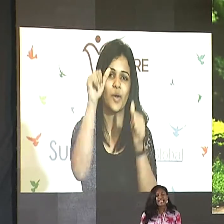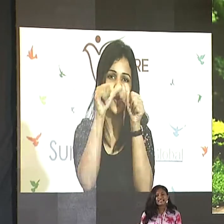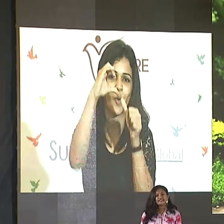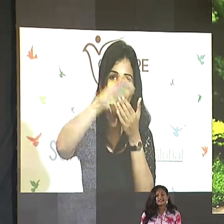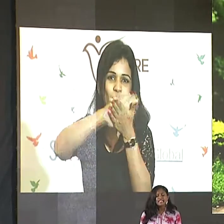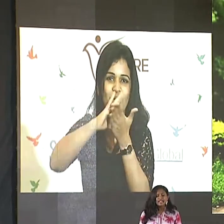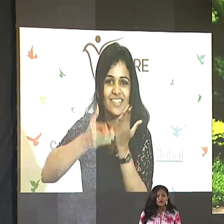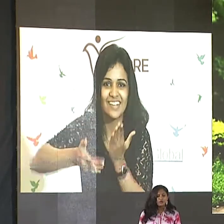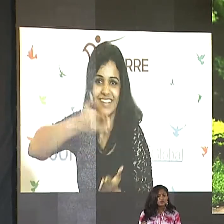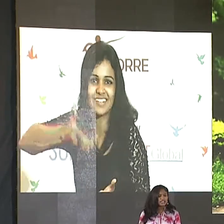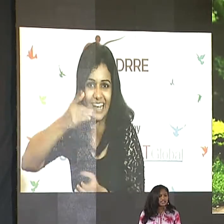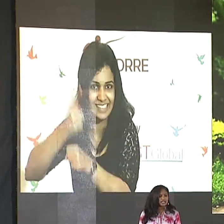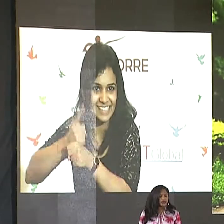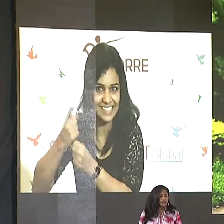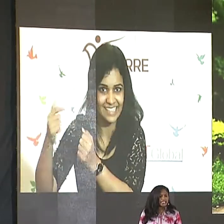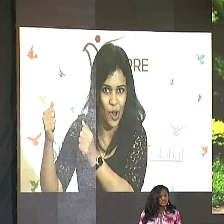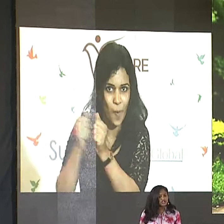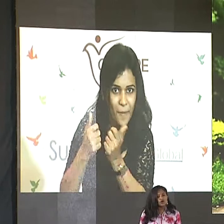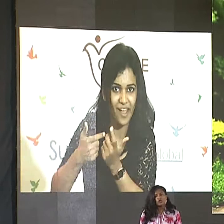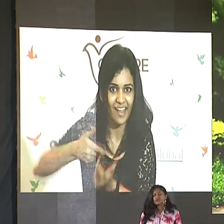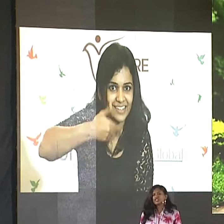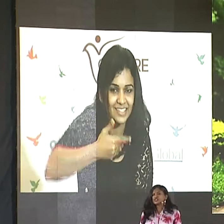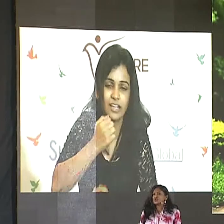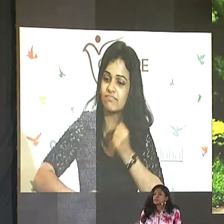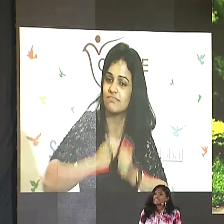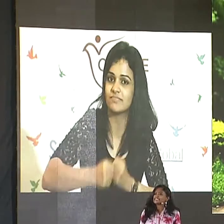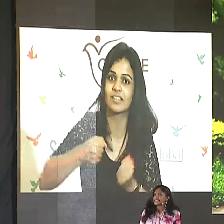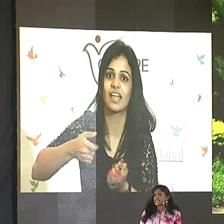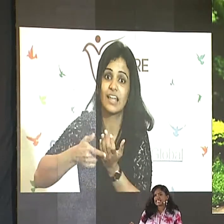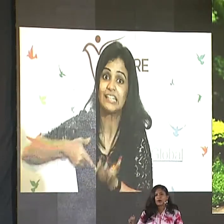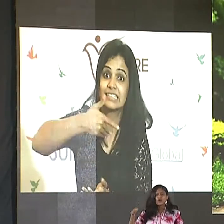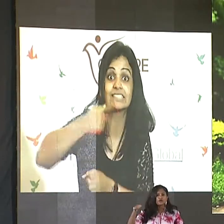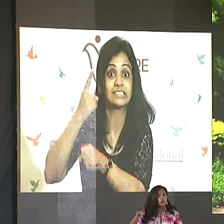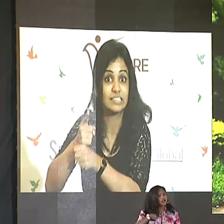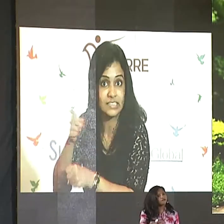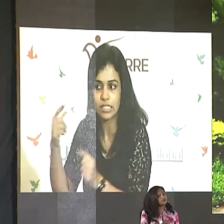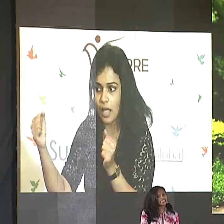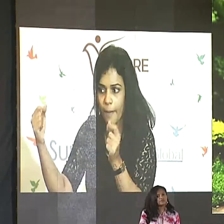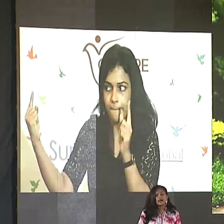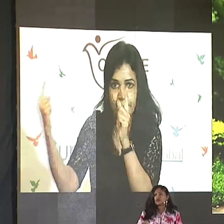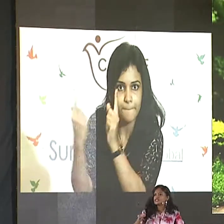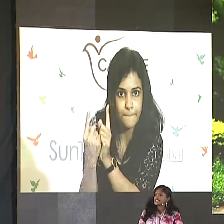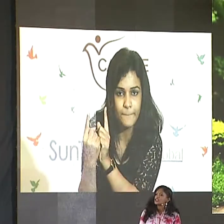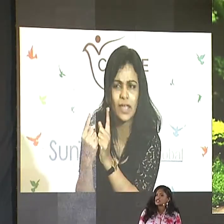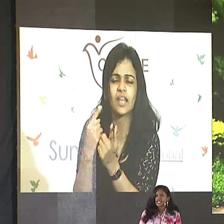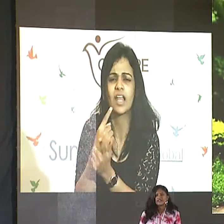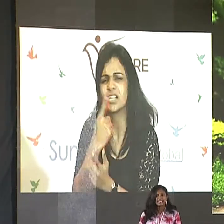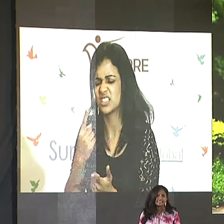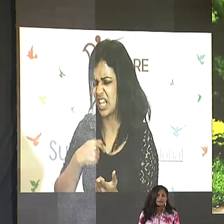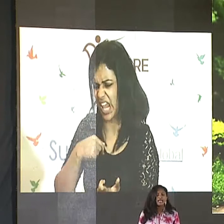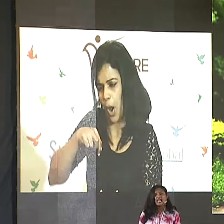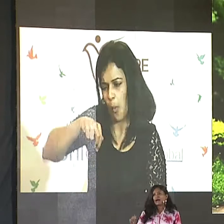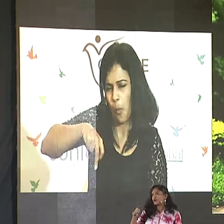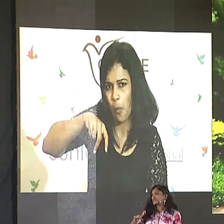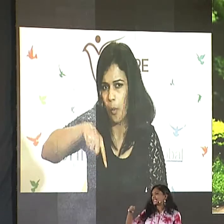accidentally, and my initial goals were just to do basic things, like I wanted to walk a few steps, I wanted to sit on a chair and get